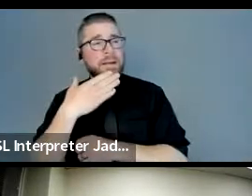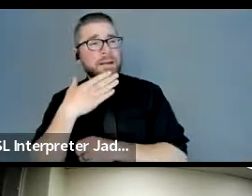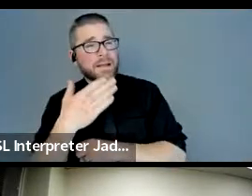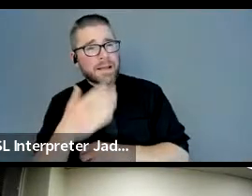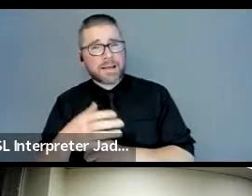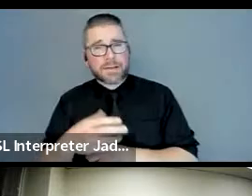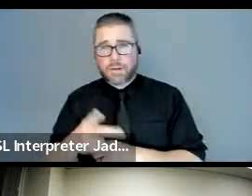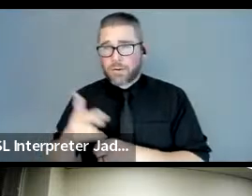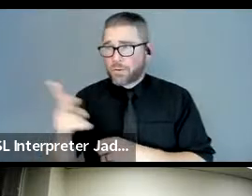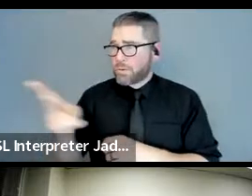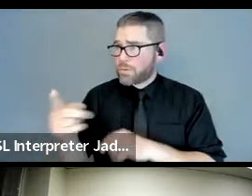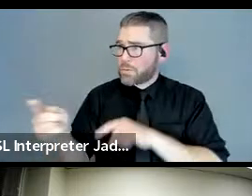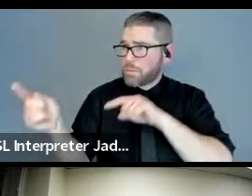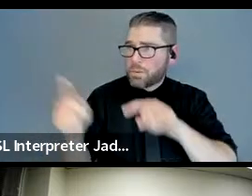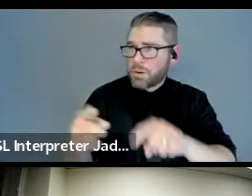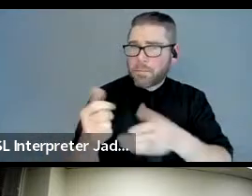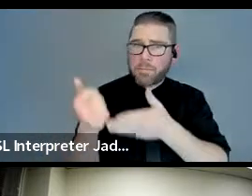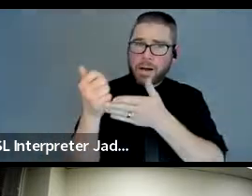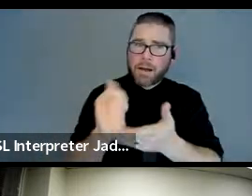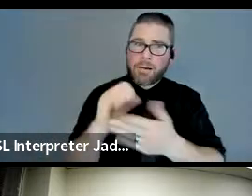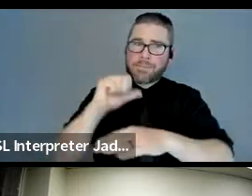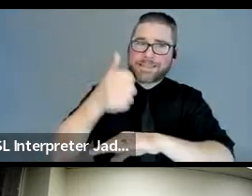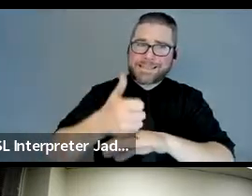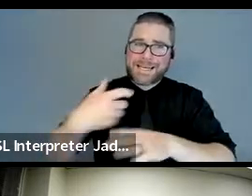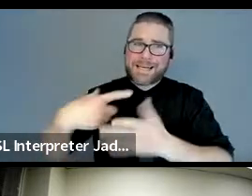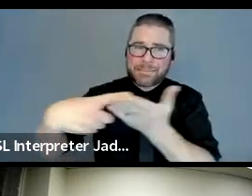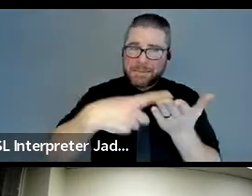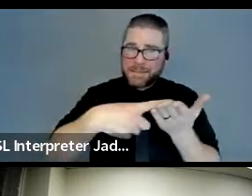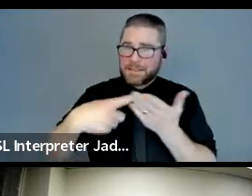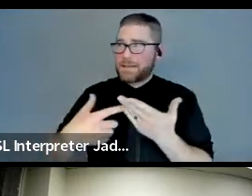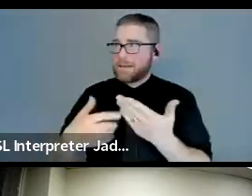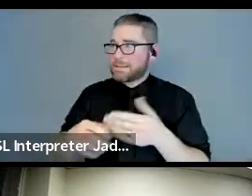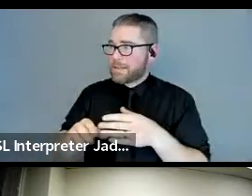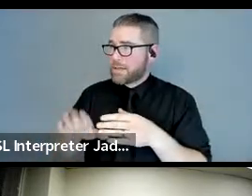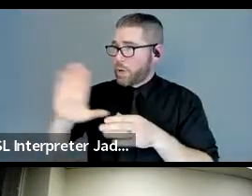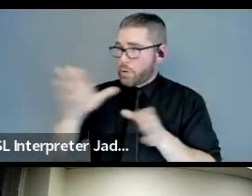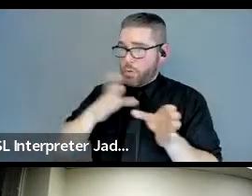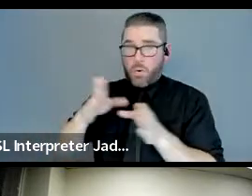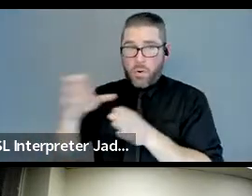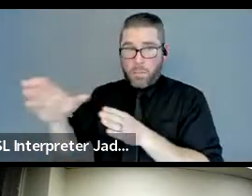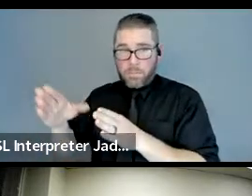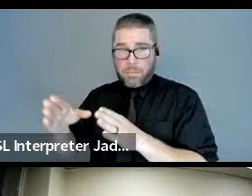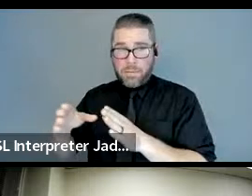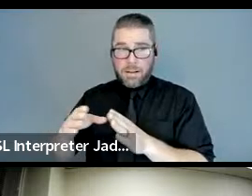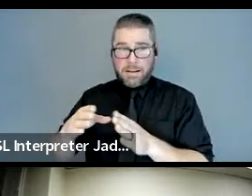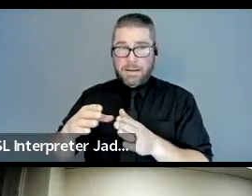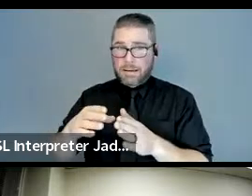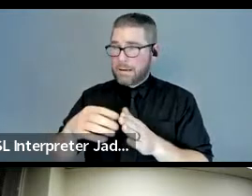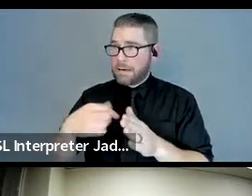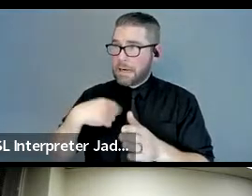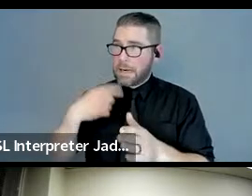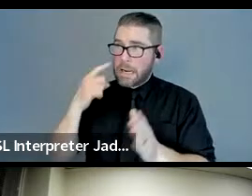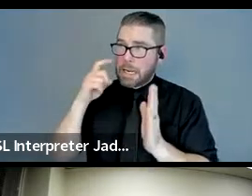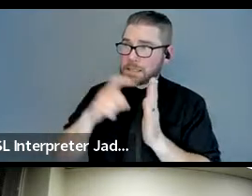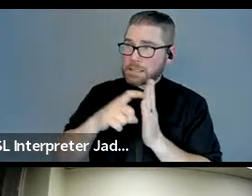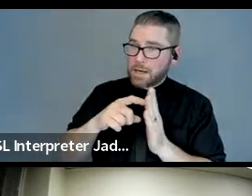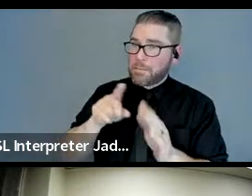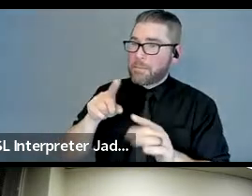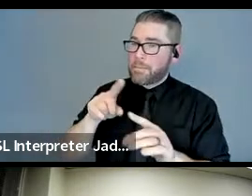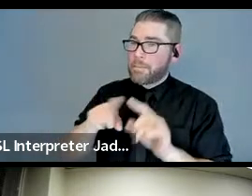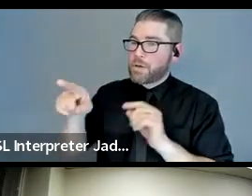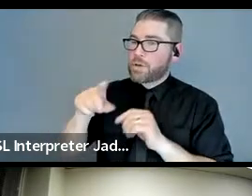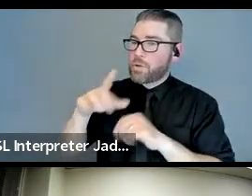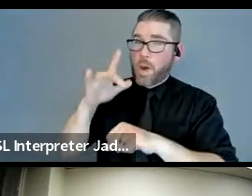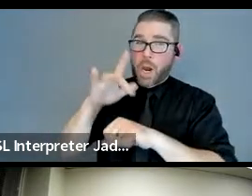up this discussion. They talked about it in their plan that I think this is, we really appreciate them coming to us kind of early, because this is, in